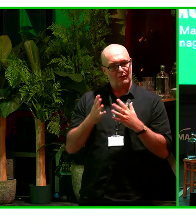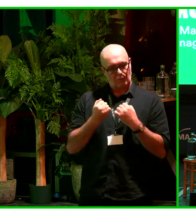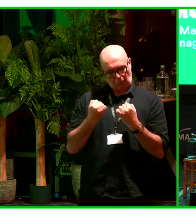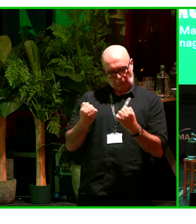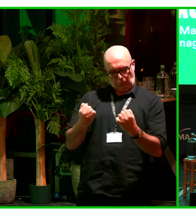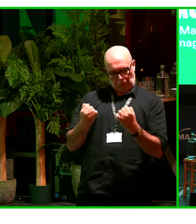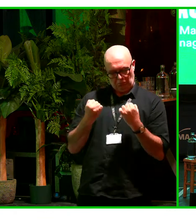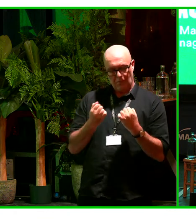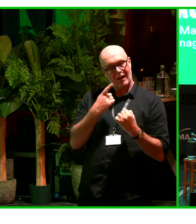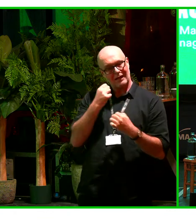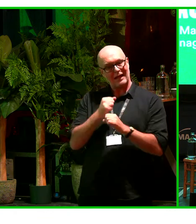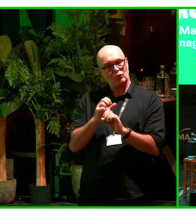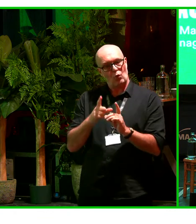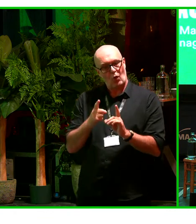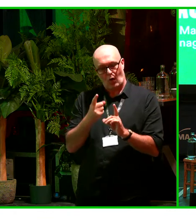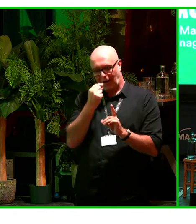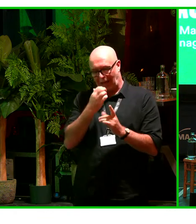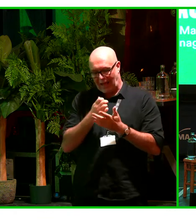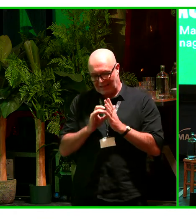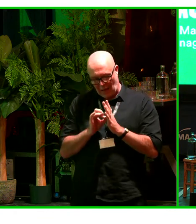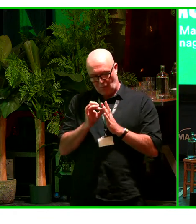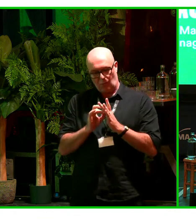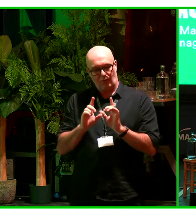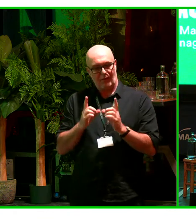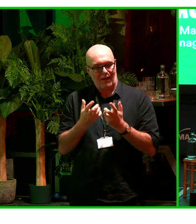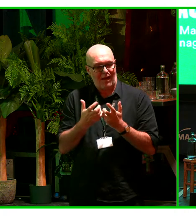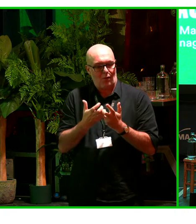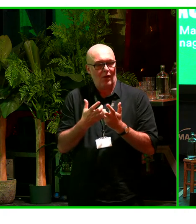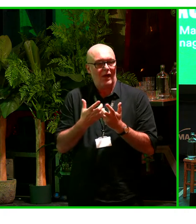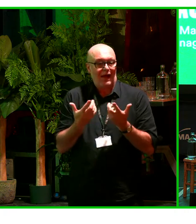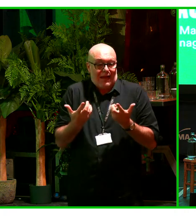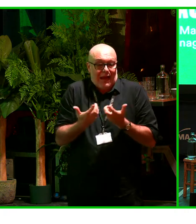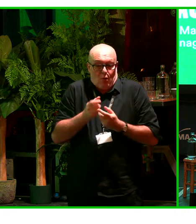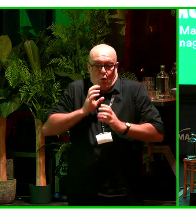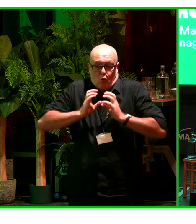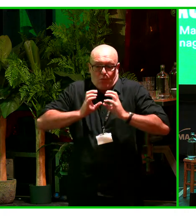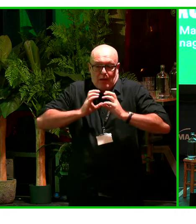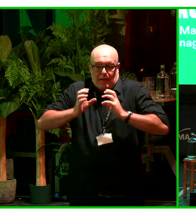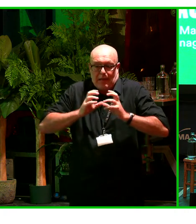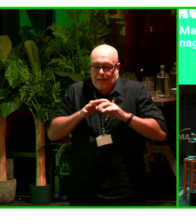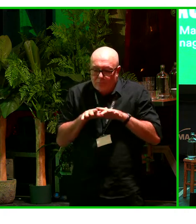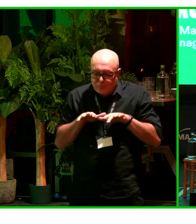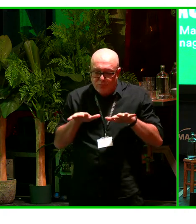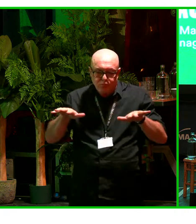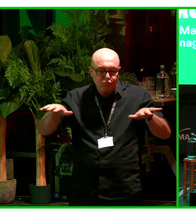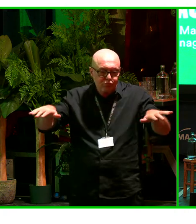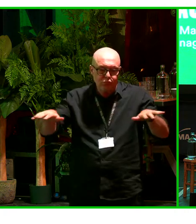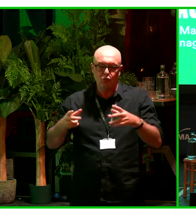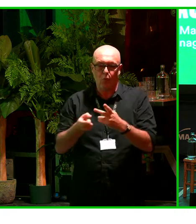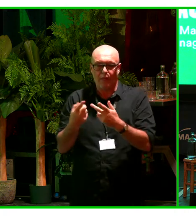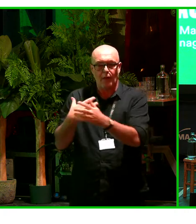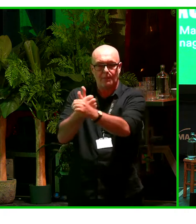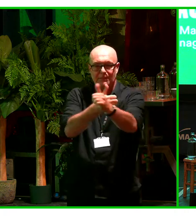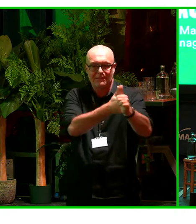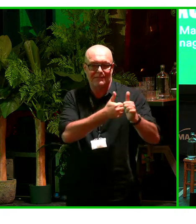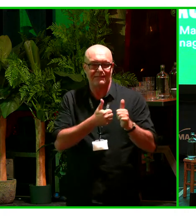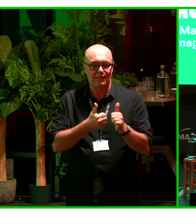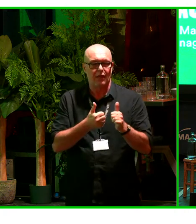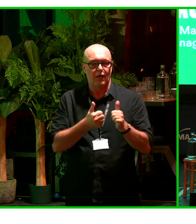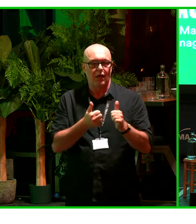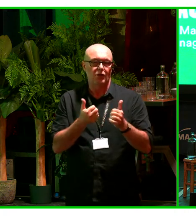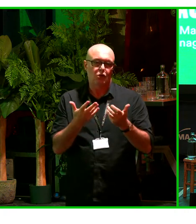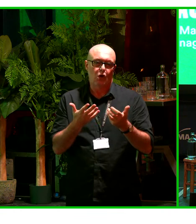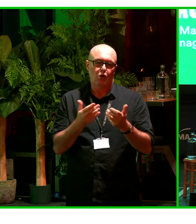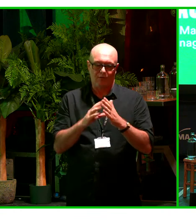about what we can do and how we can then communicate outwards to other organizations. So one specific, we've taken